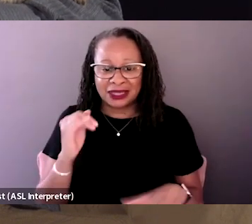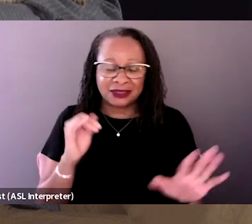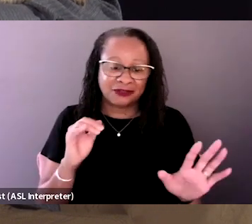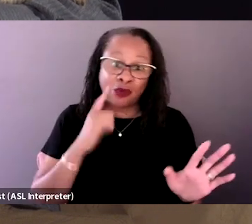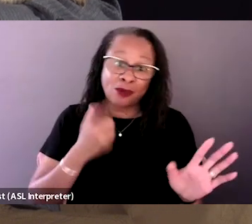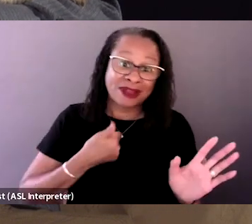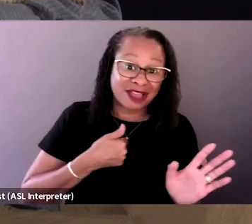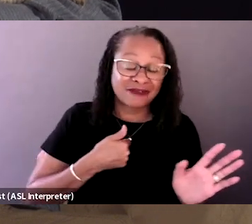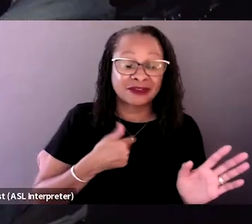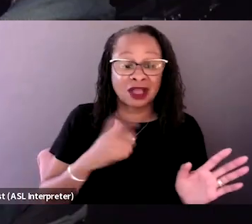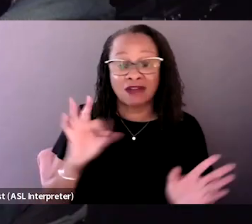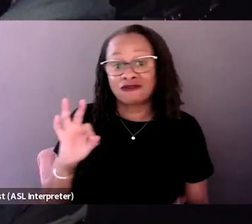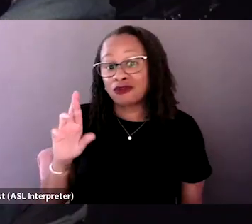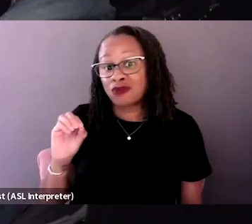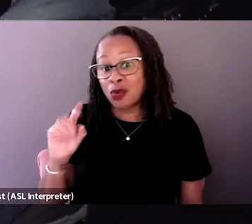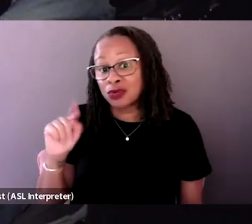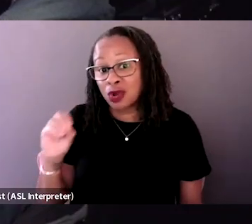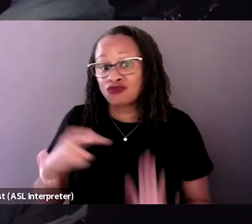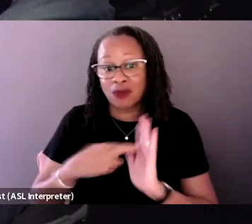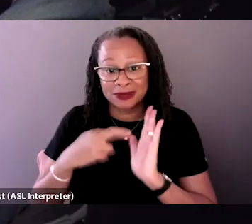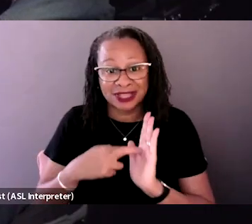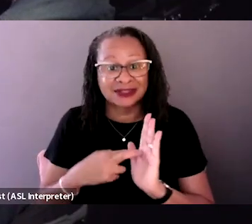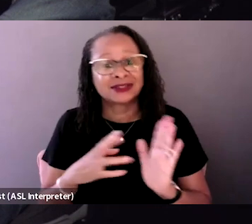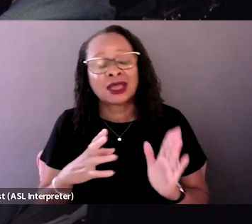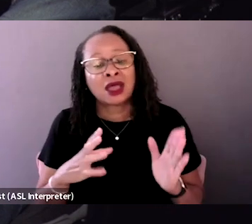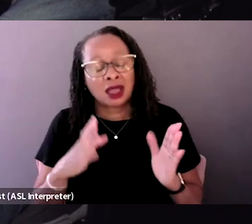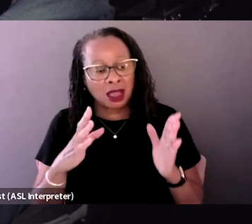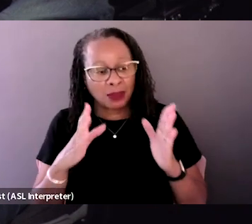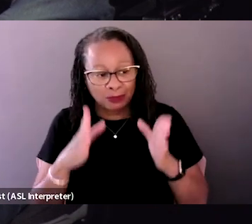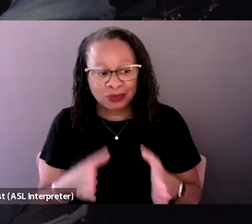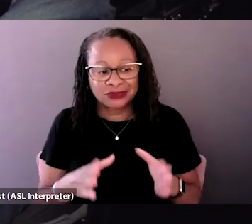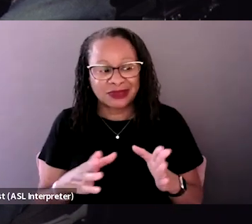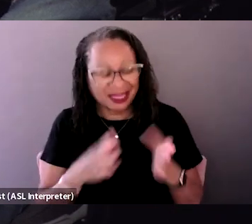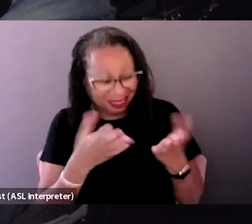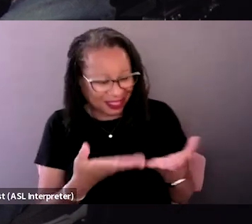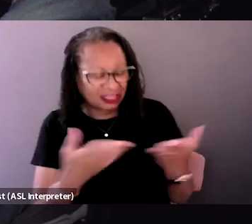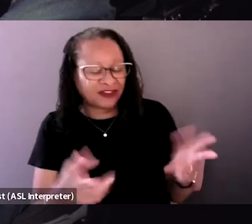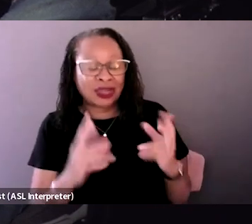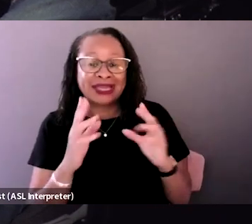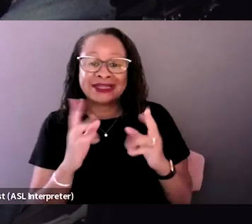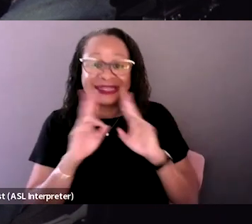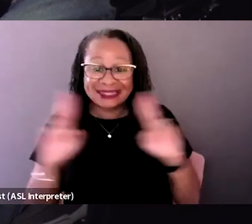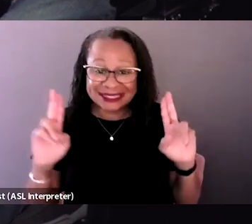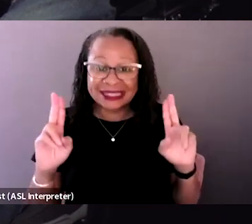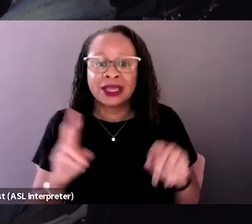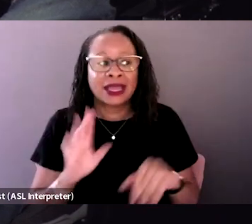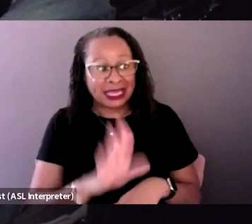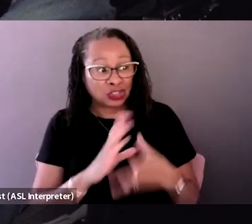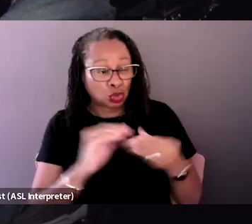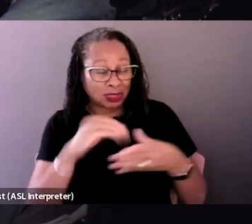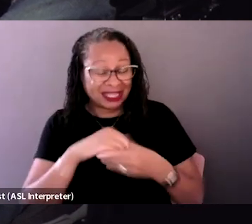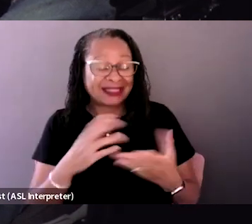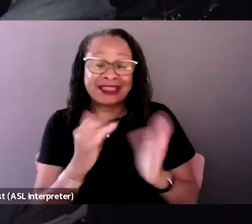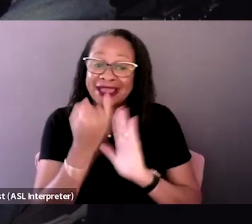just, I think, at least for me, Frodo represents somebody very innocent that's going through this, but that's still telling their story. His story is in